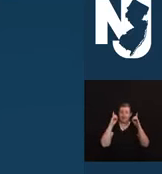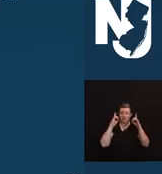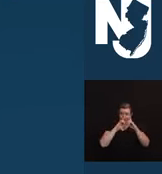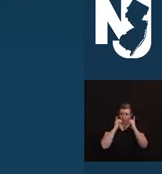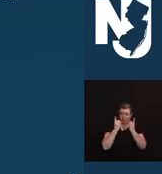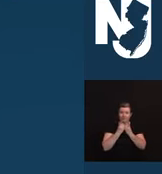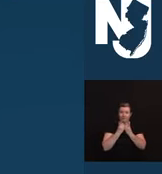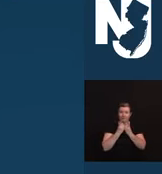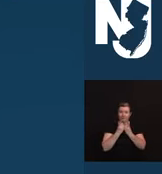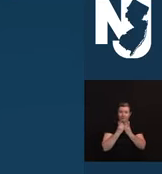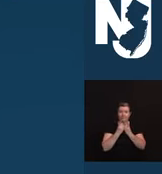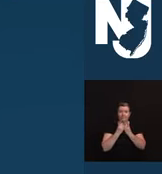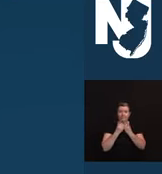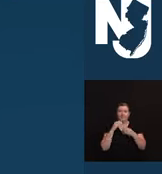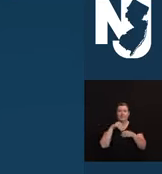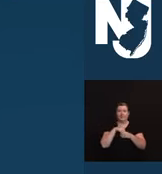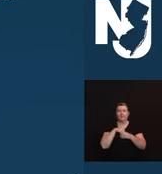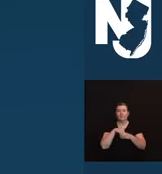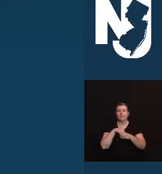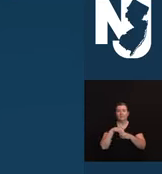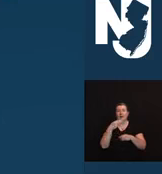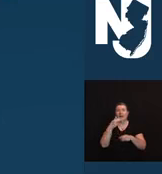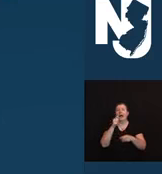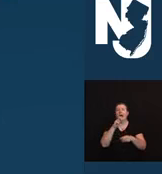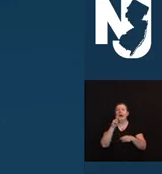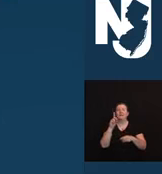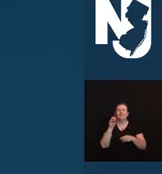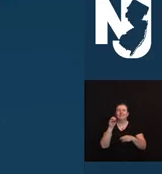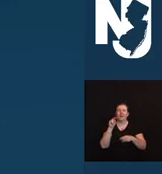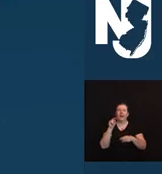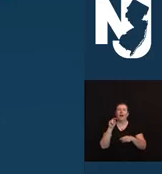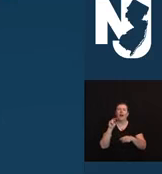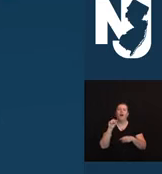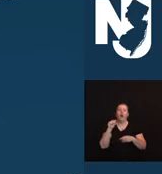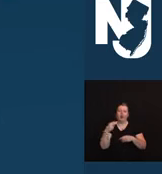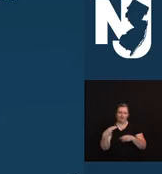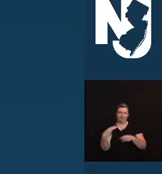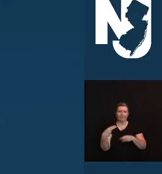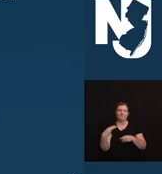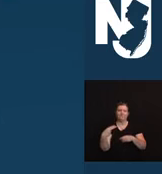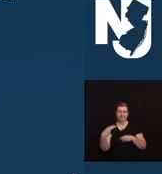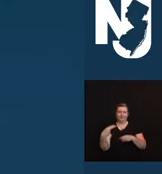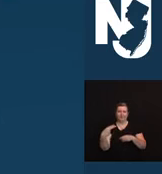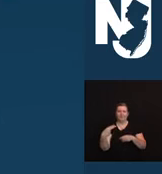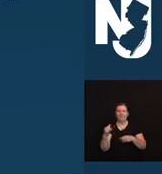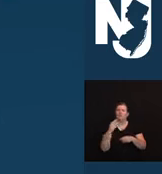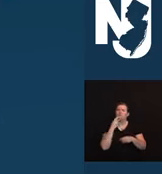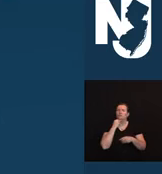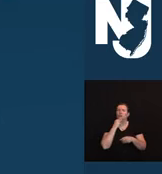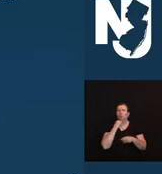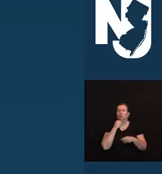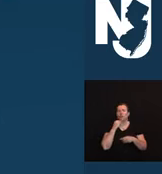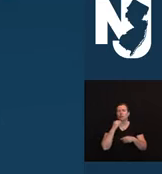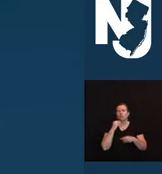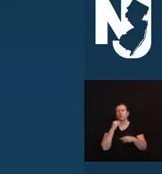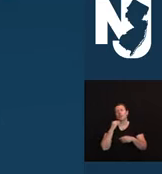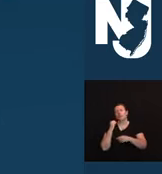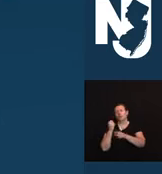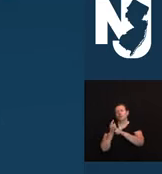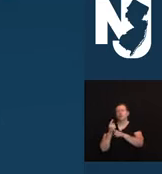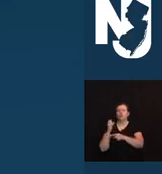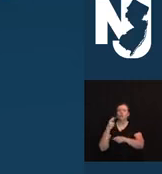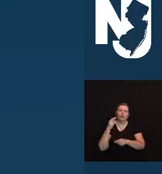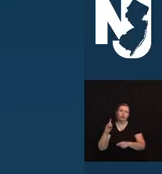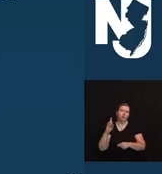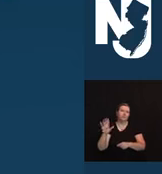at Hadassah, the Jewish Sisterhood. She was also a passionate breast cancer awareness advocate, a cause she